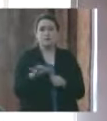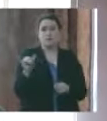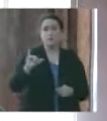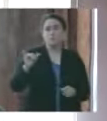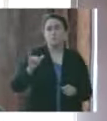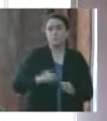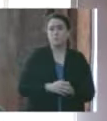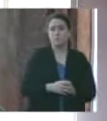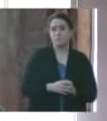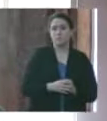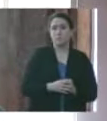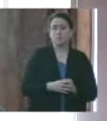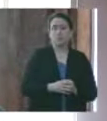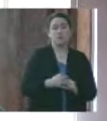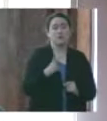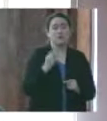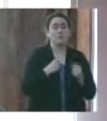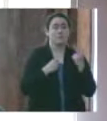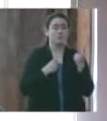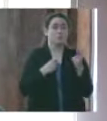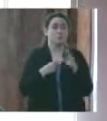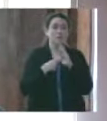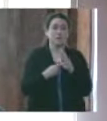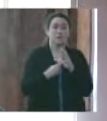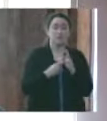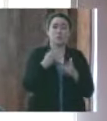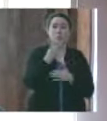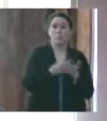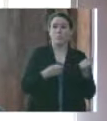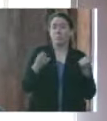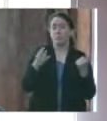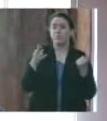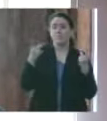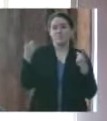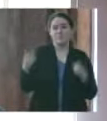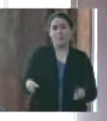my discussion with two examples, both of which, interestingly, happen to have tiger as a subject.